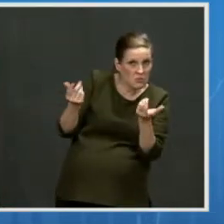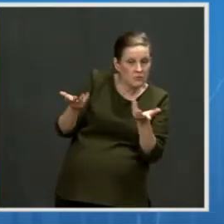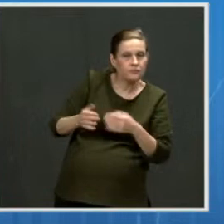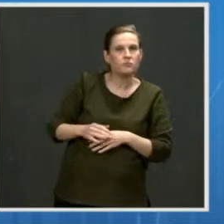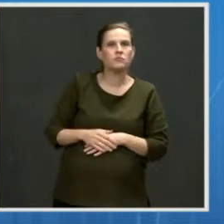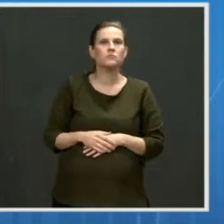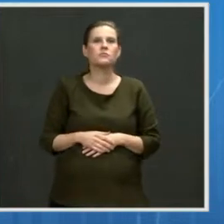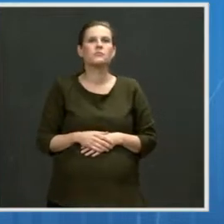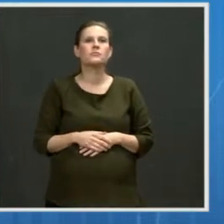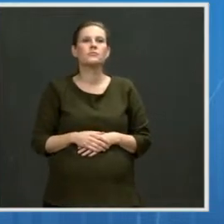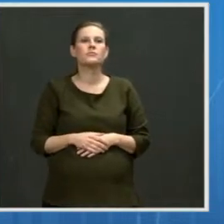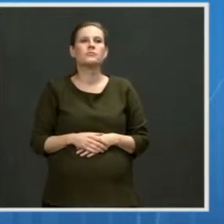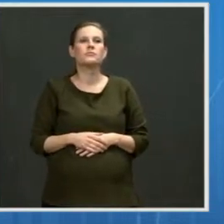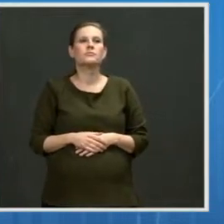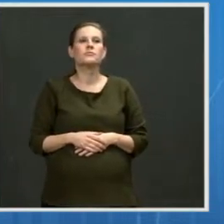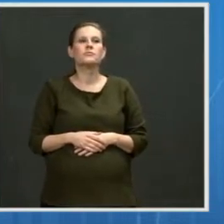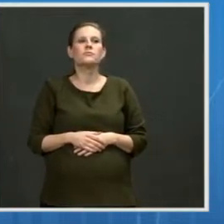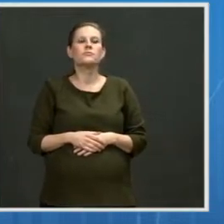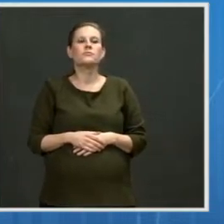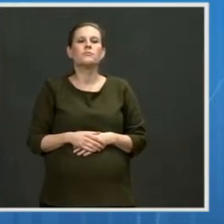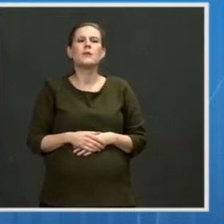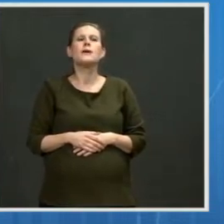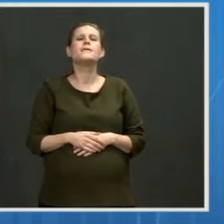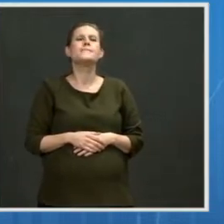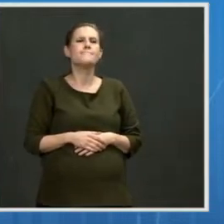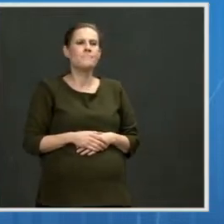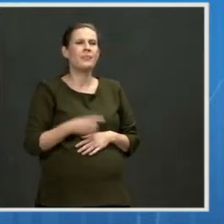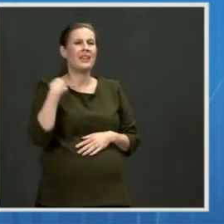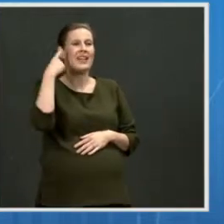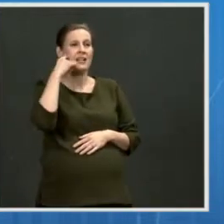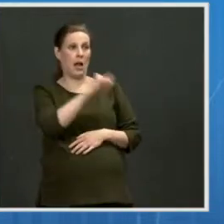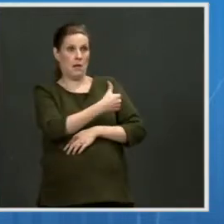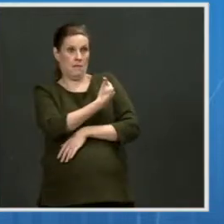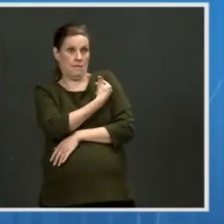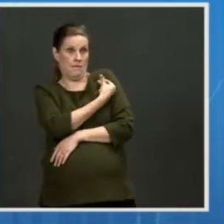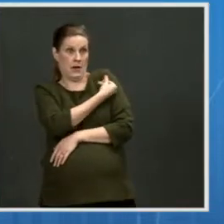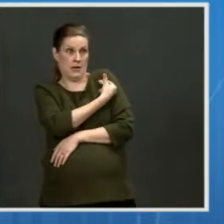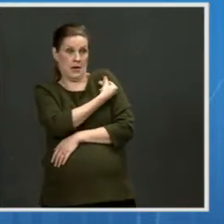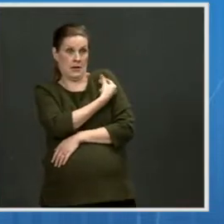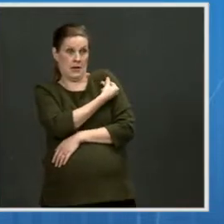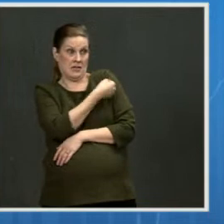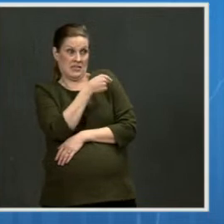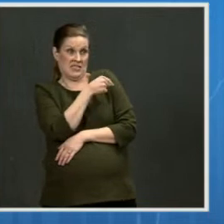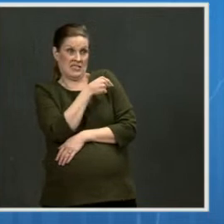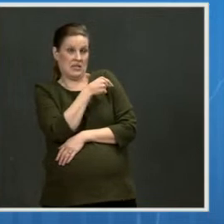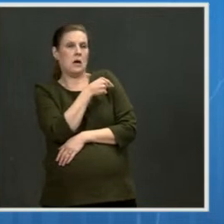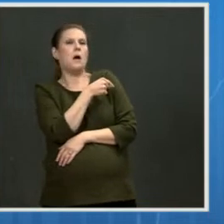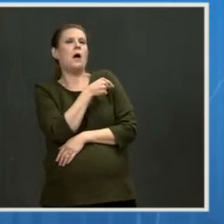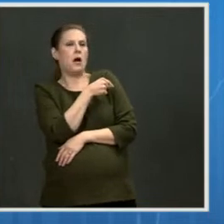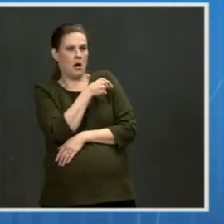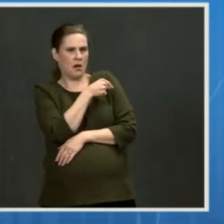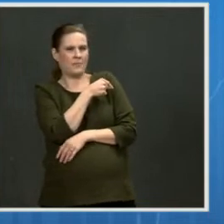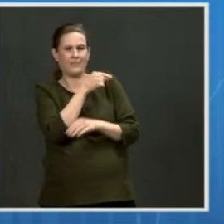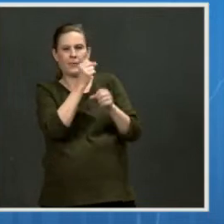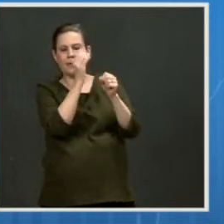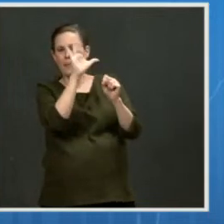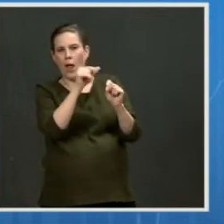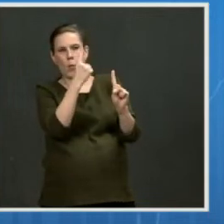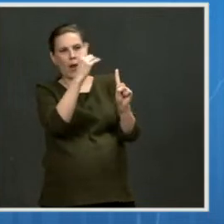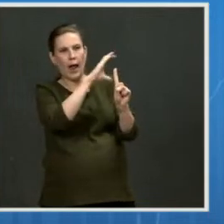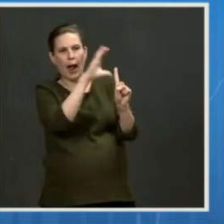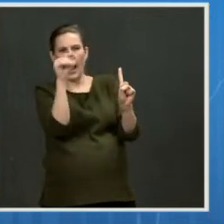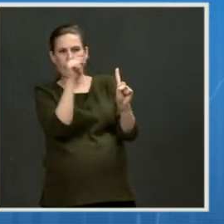recently indicates to me that this is a good vaccine that is going to have a very important role in the global response to